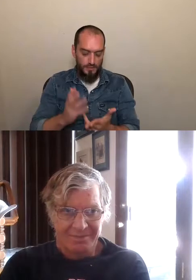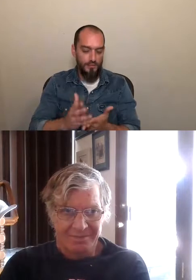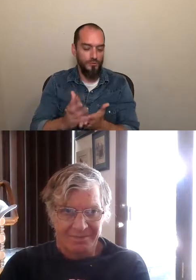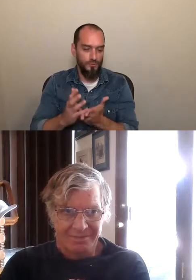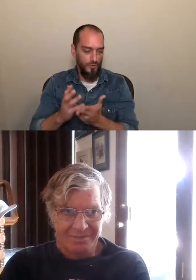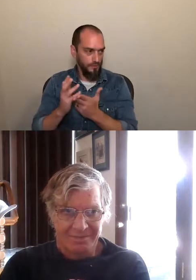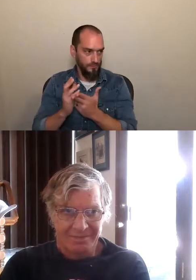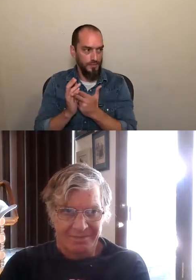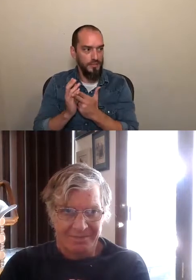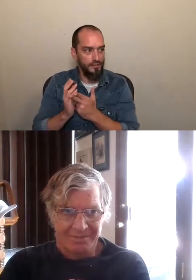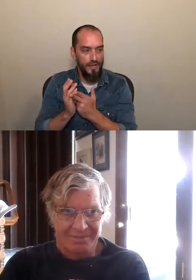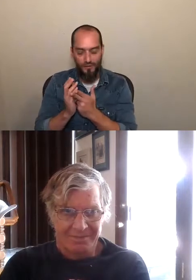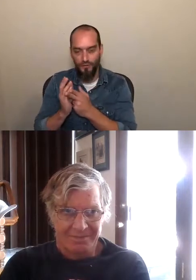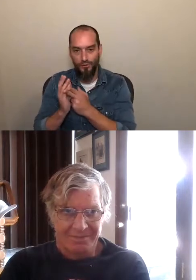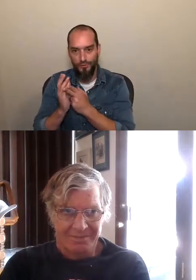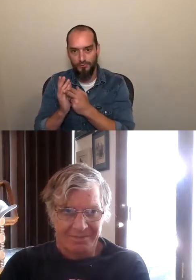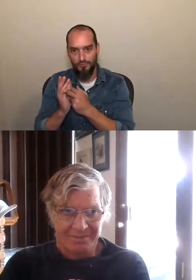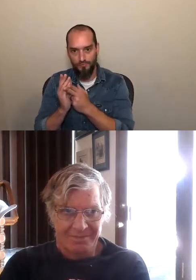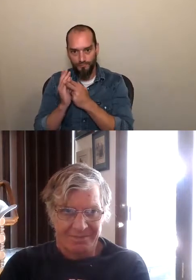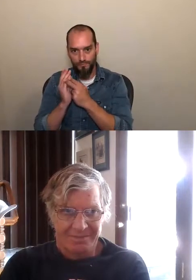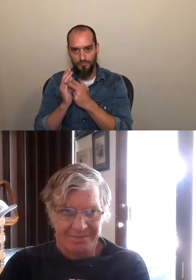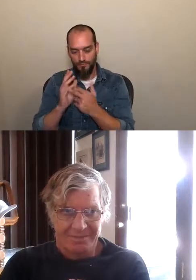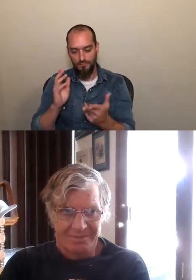Because that's a huge one, y'all. That's how you diagnose your own home.